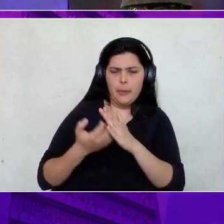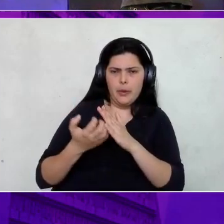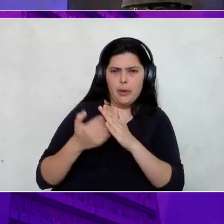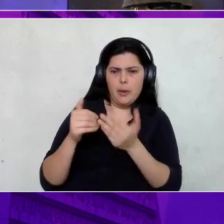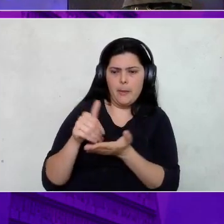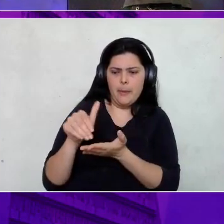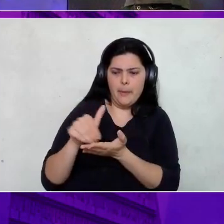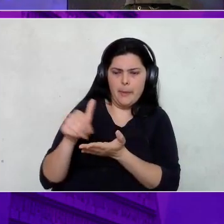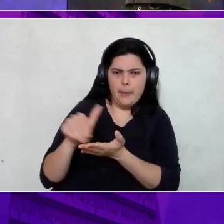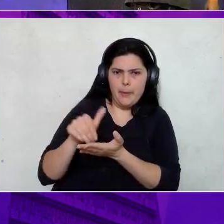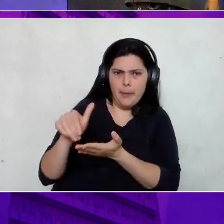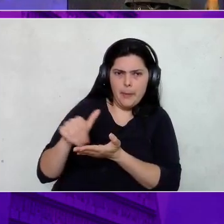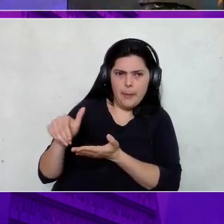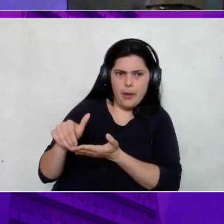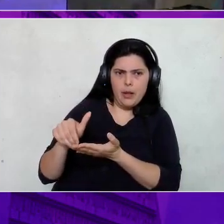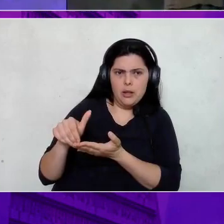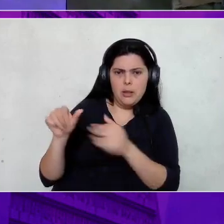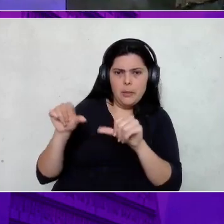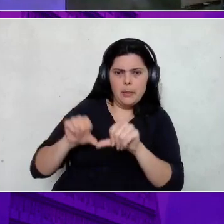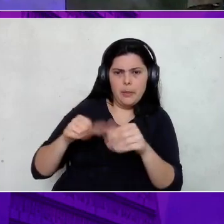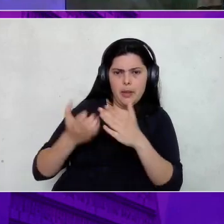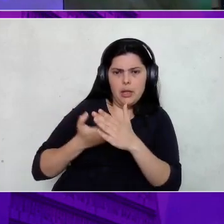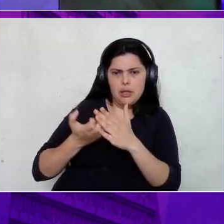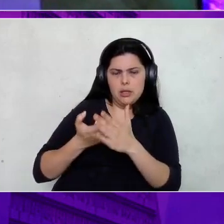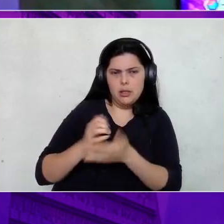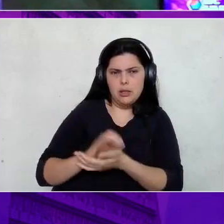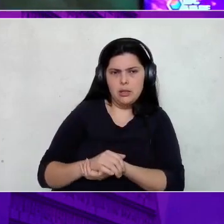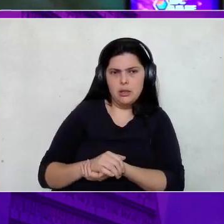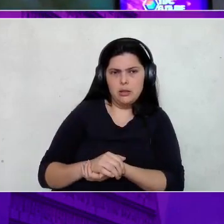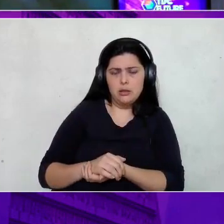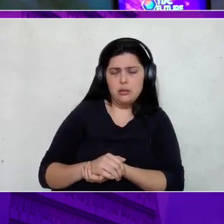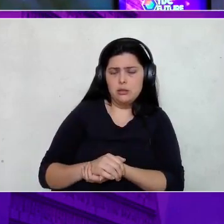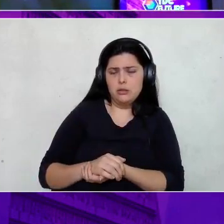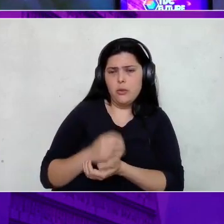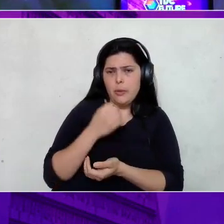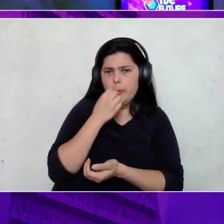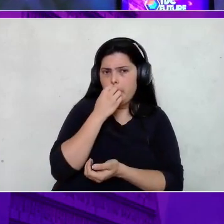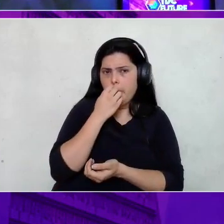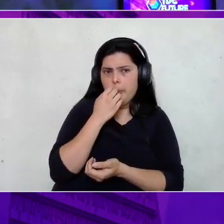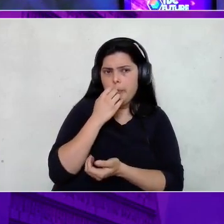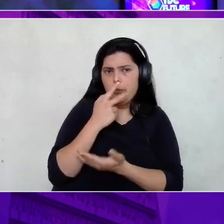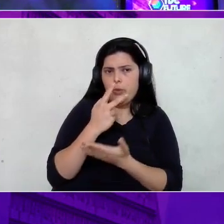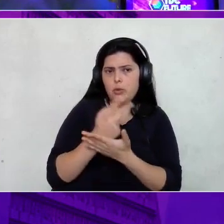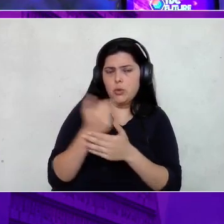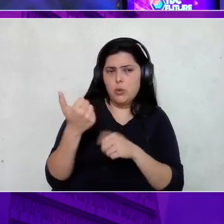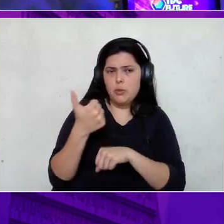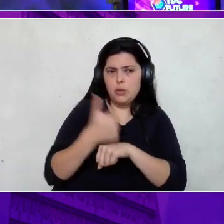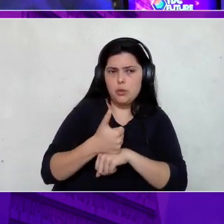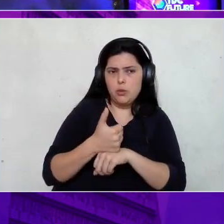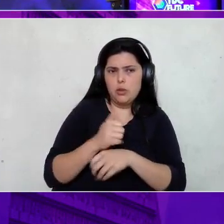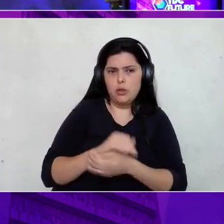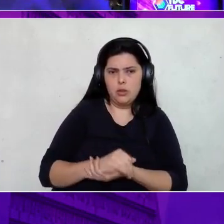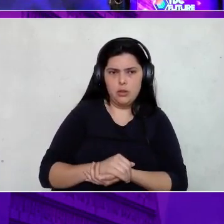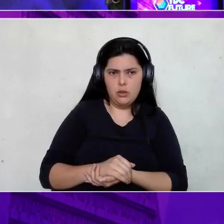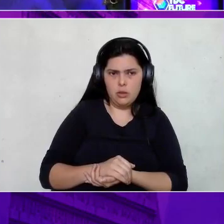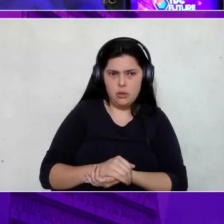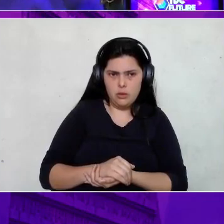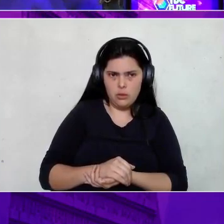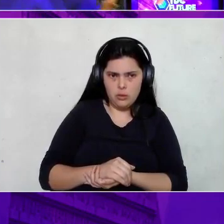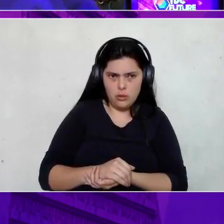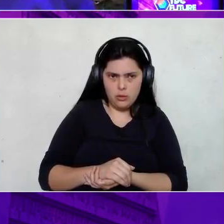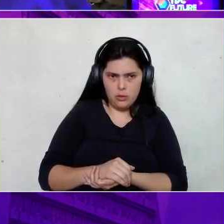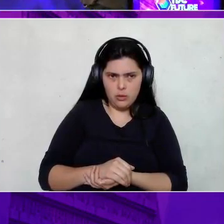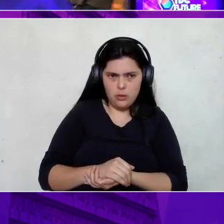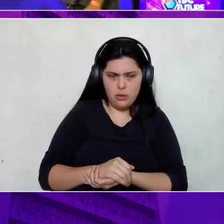independent units contract with one another to deliver products and services. Each micro-enterprise has authority